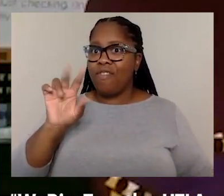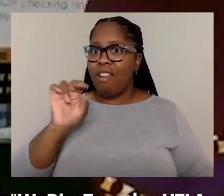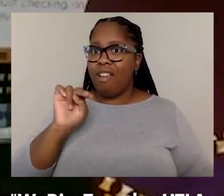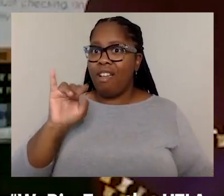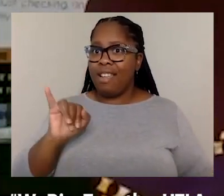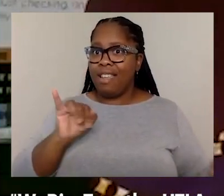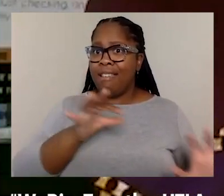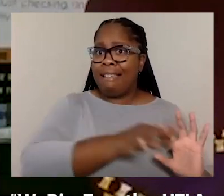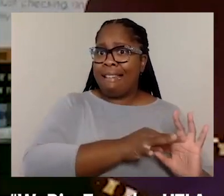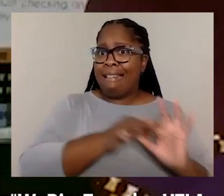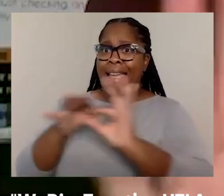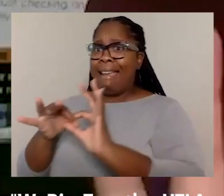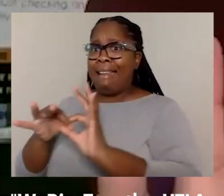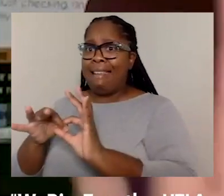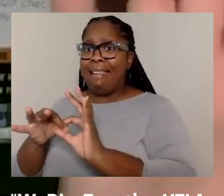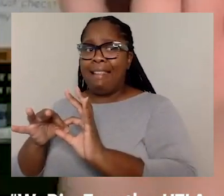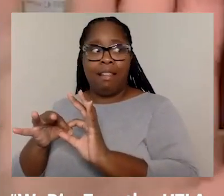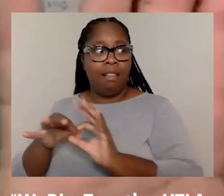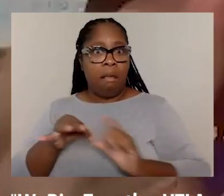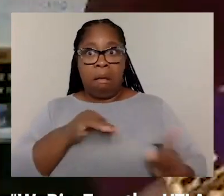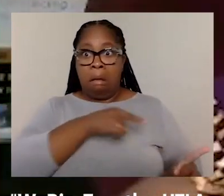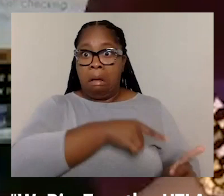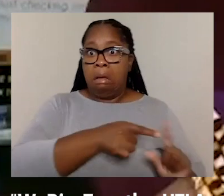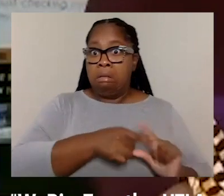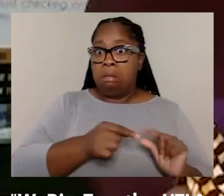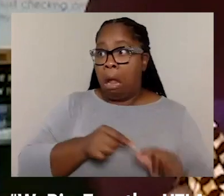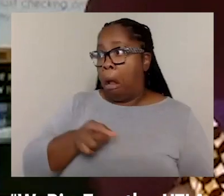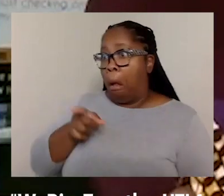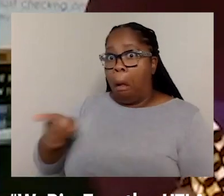He says you're his best teacher ever.